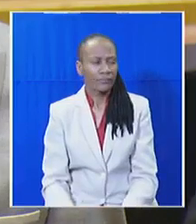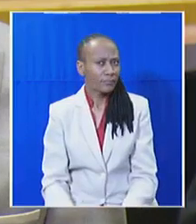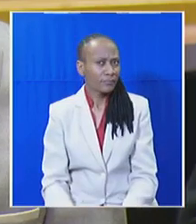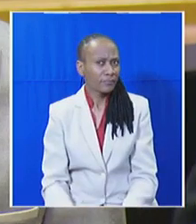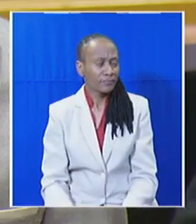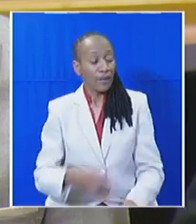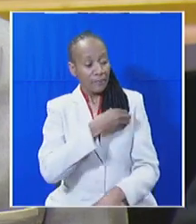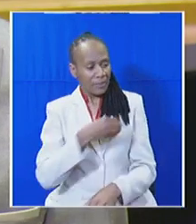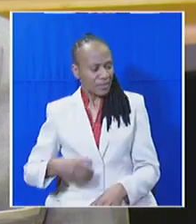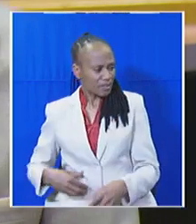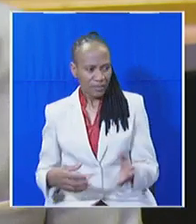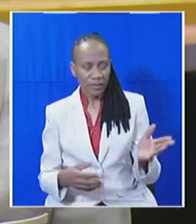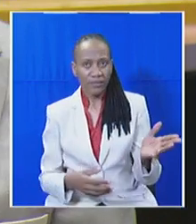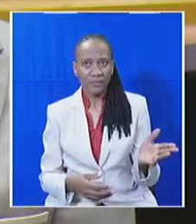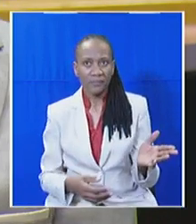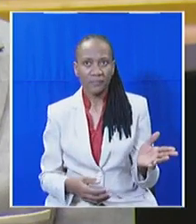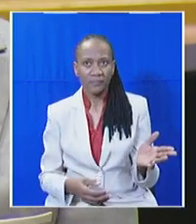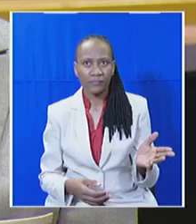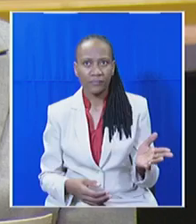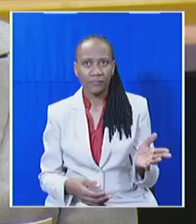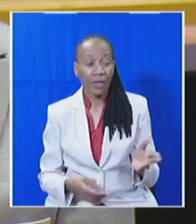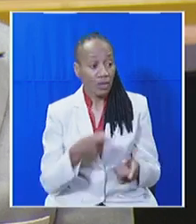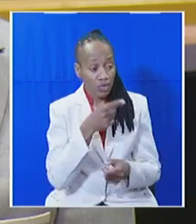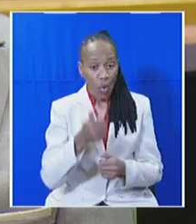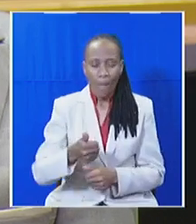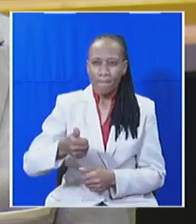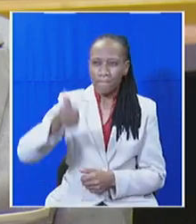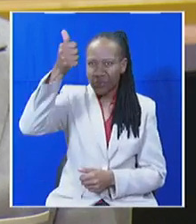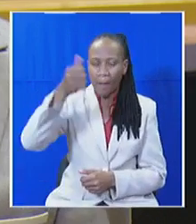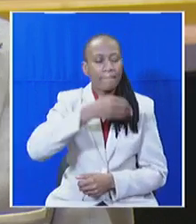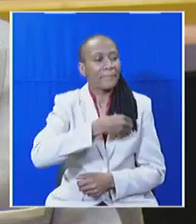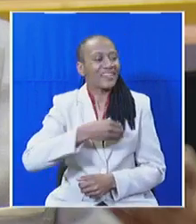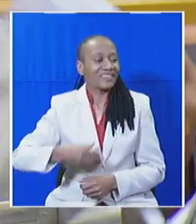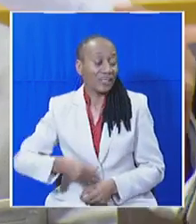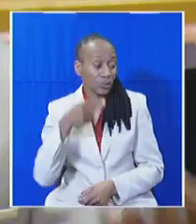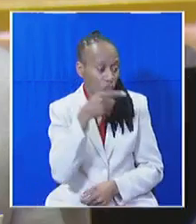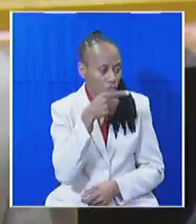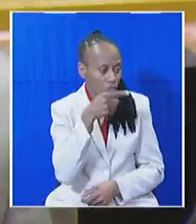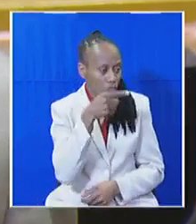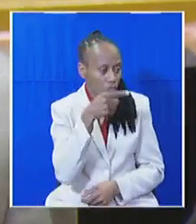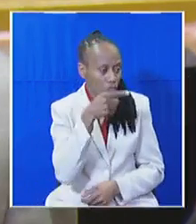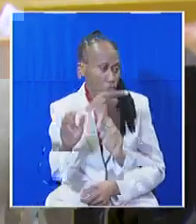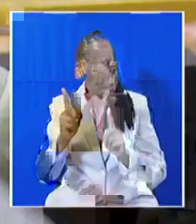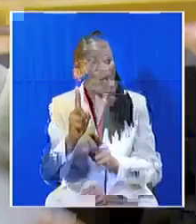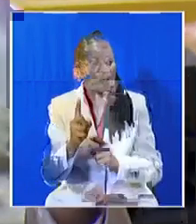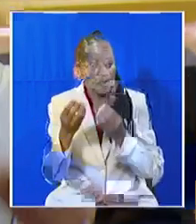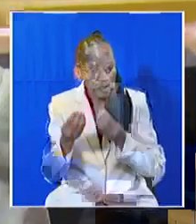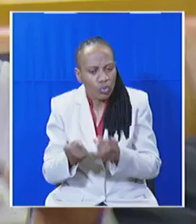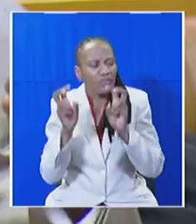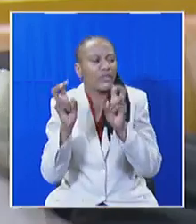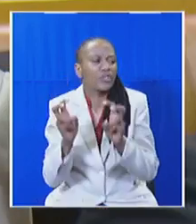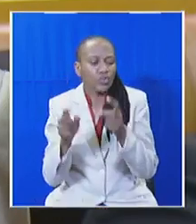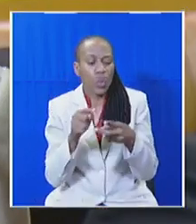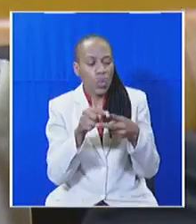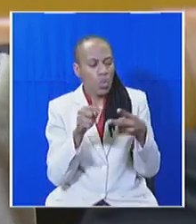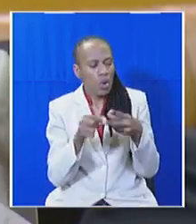Mr. President, what can you do as the head of state to accelerate this process, bring this matter to